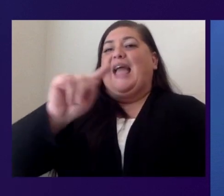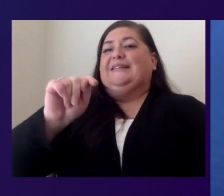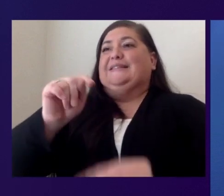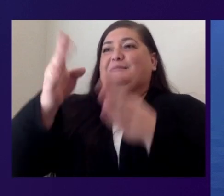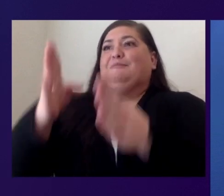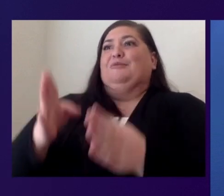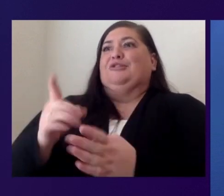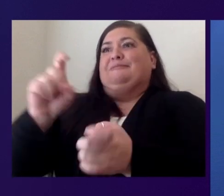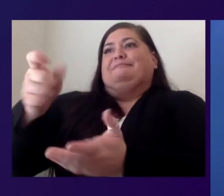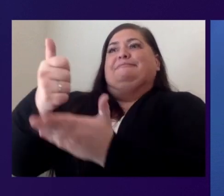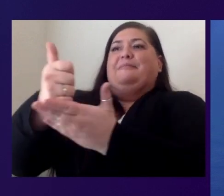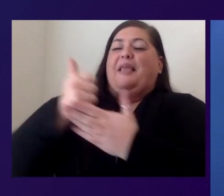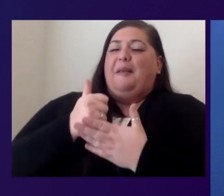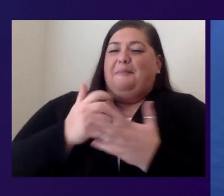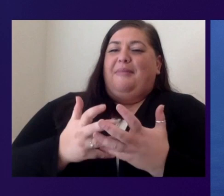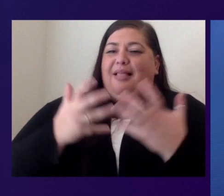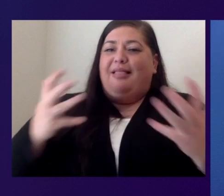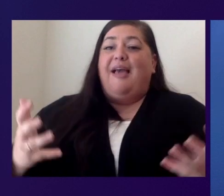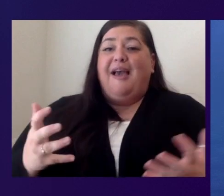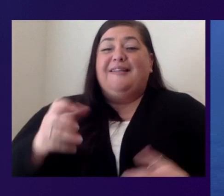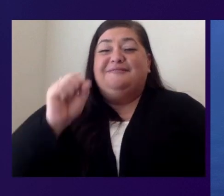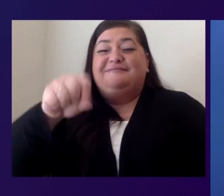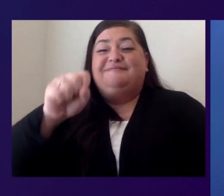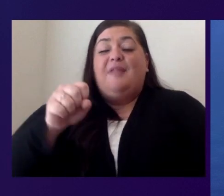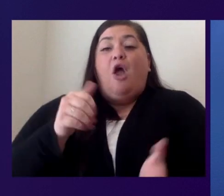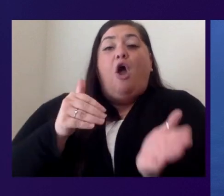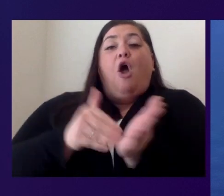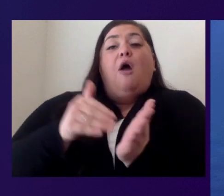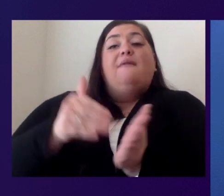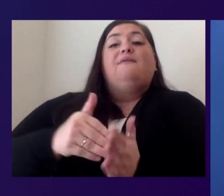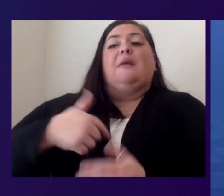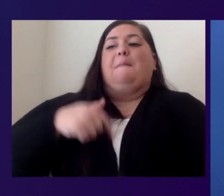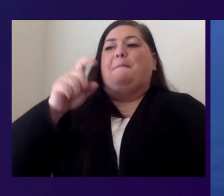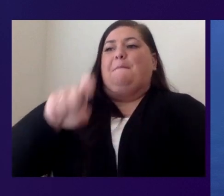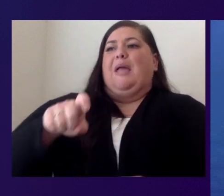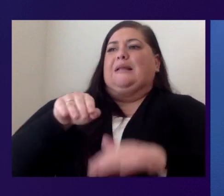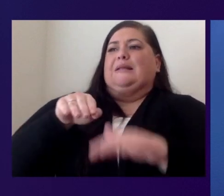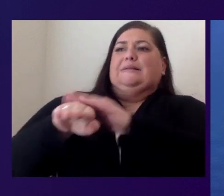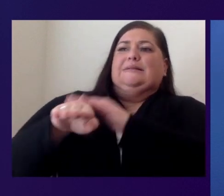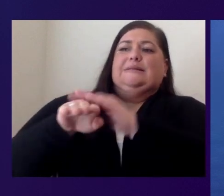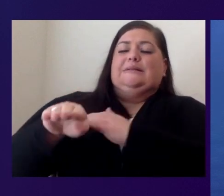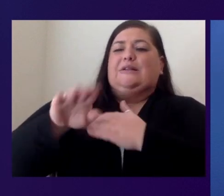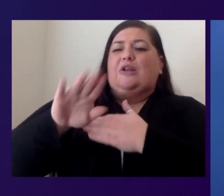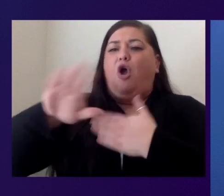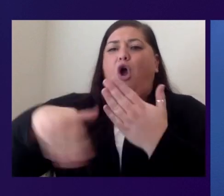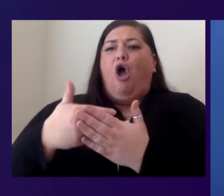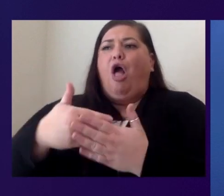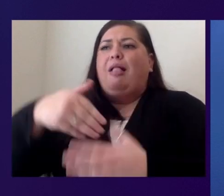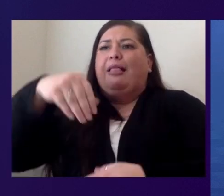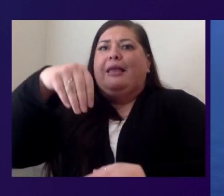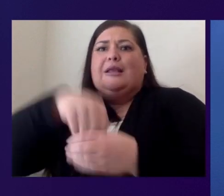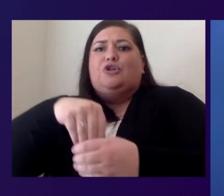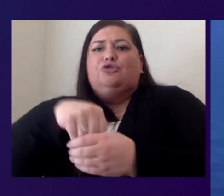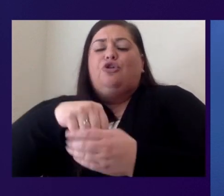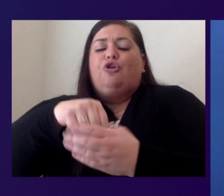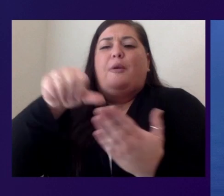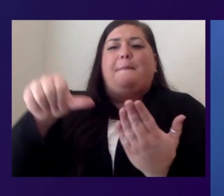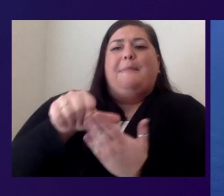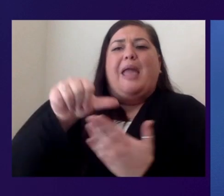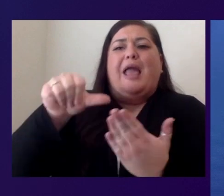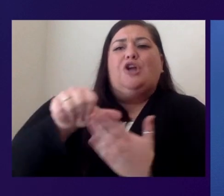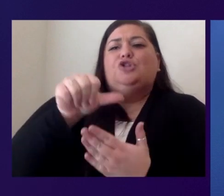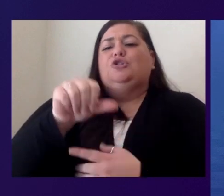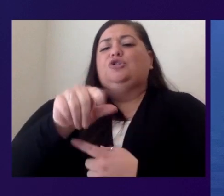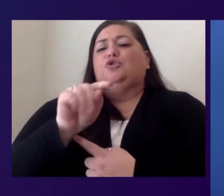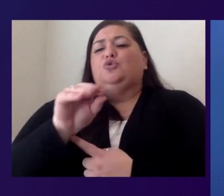And so I oftentimes have to access, all of these internal pages, tools, all these